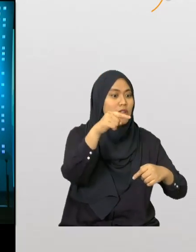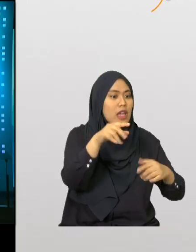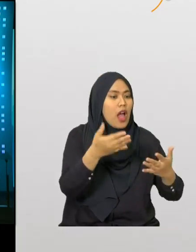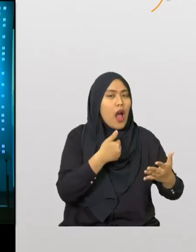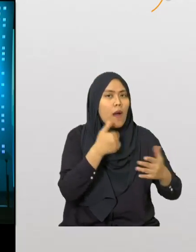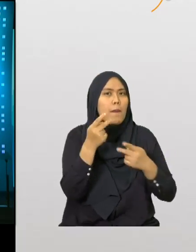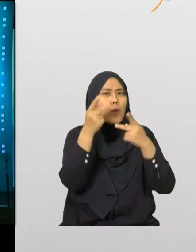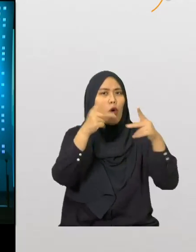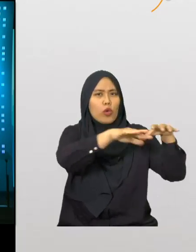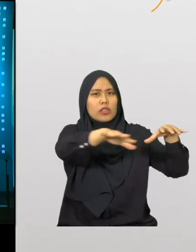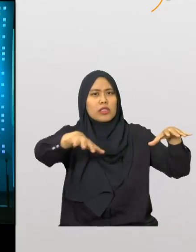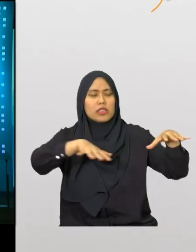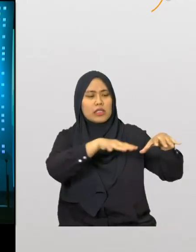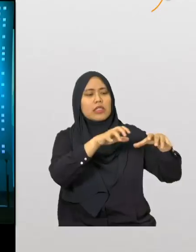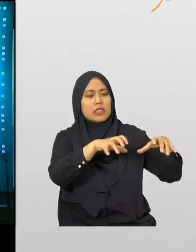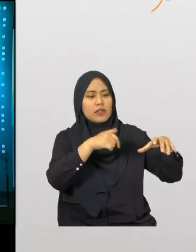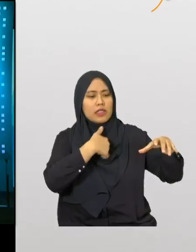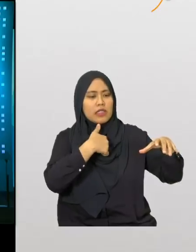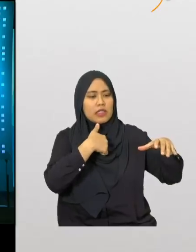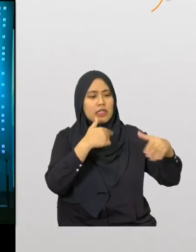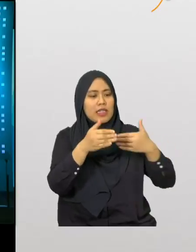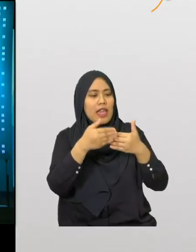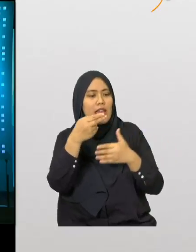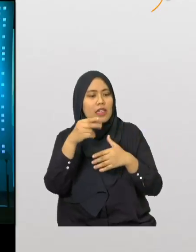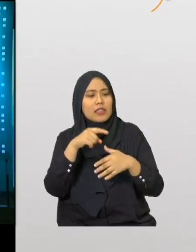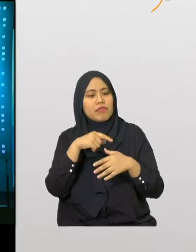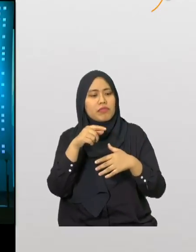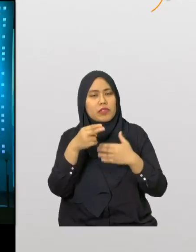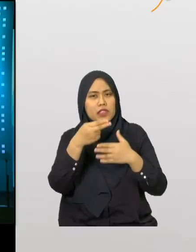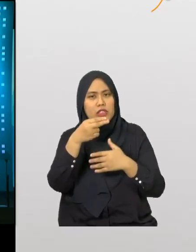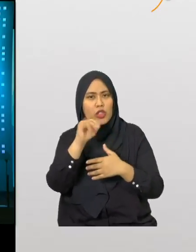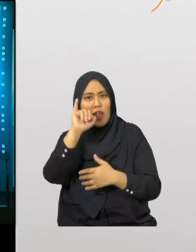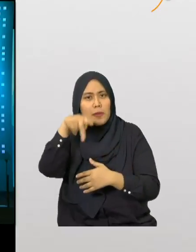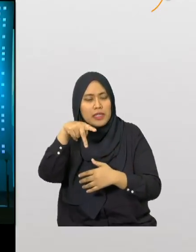District, which is adjacent to the SIT campus, Singapore Institute of Technology.